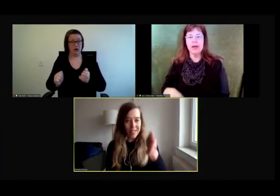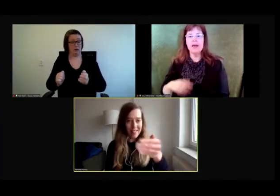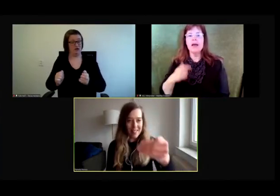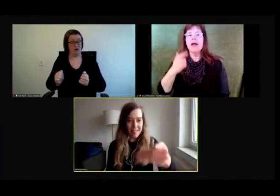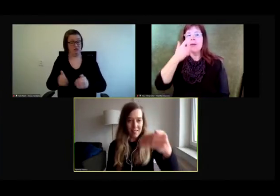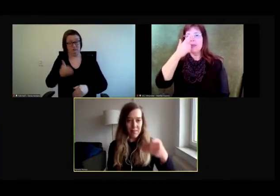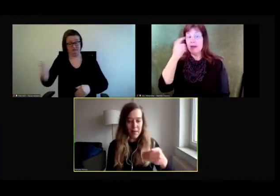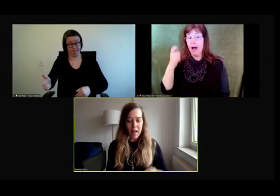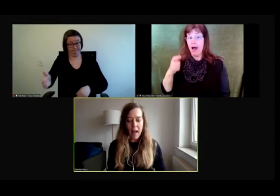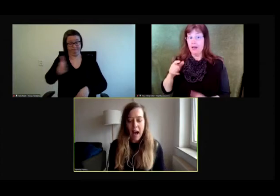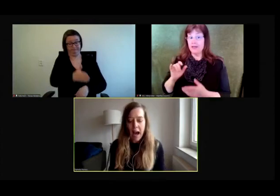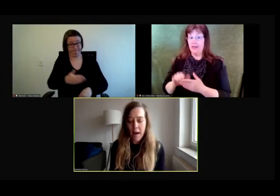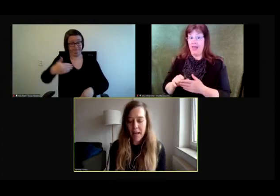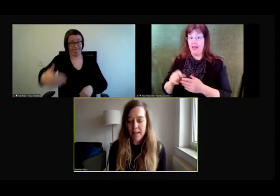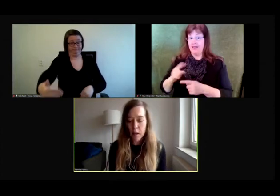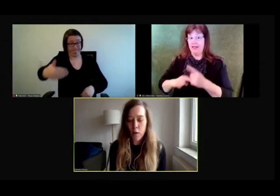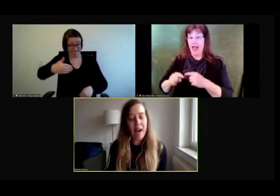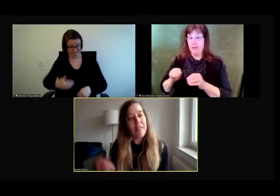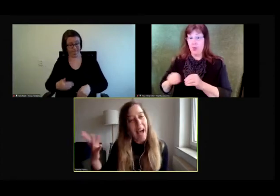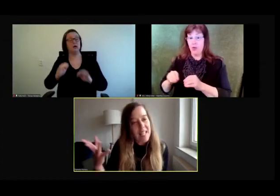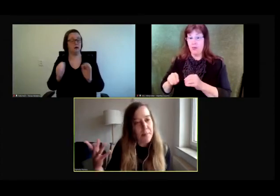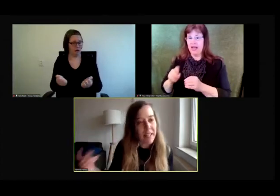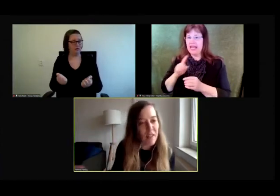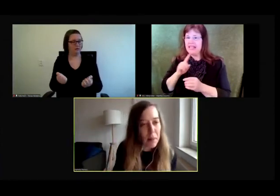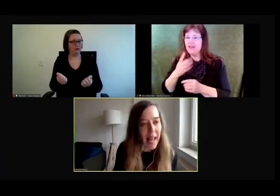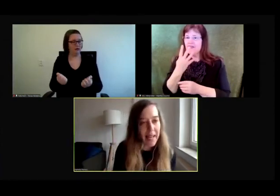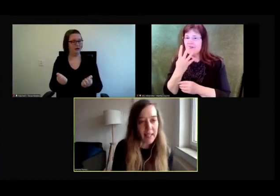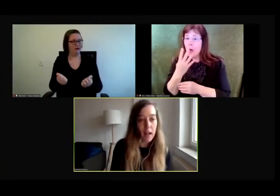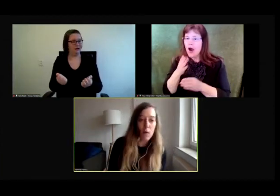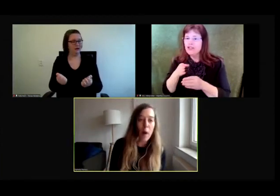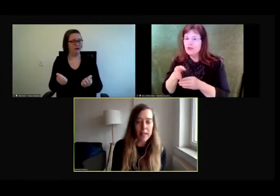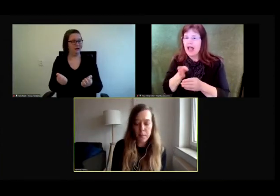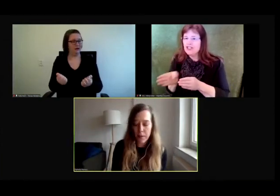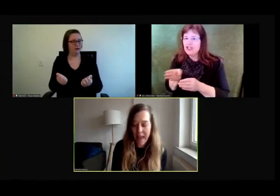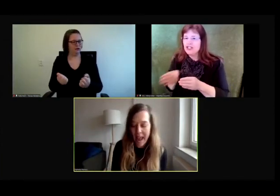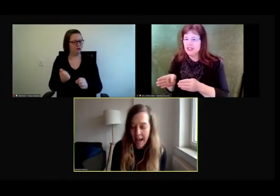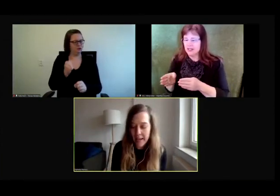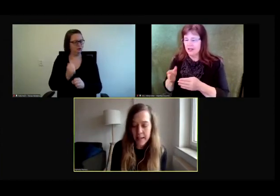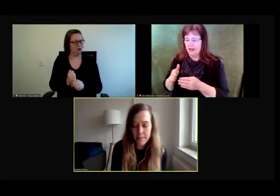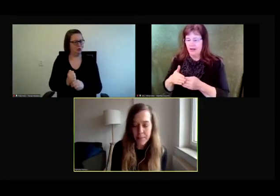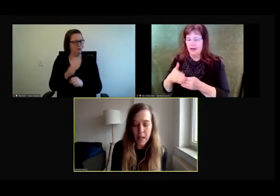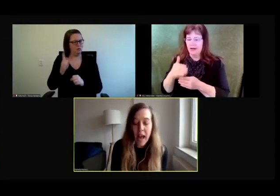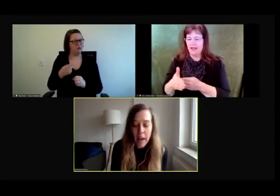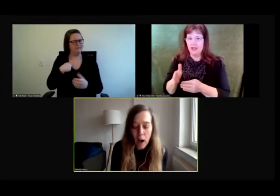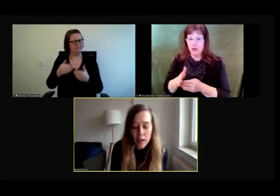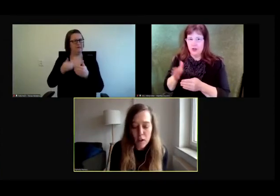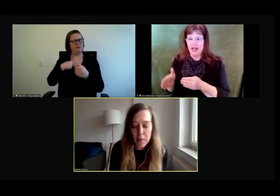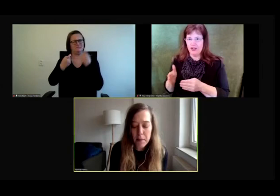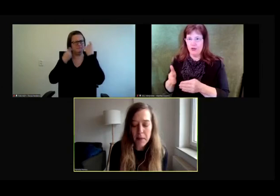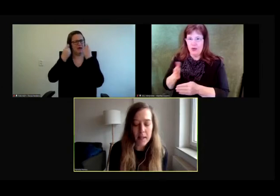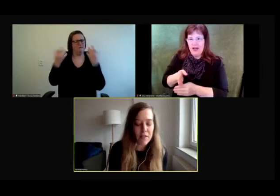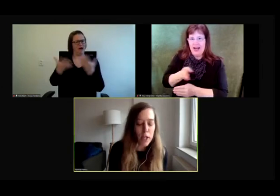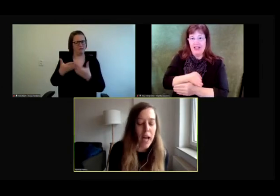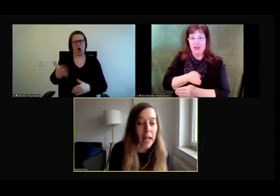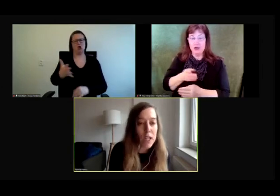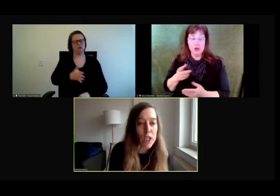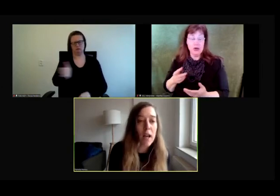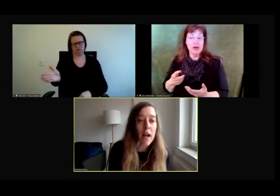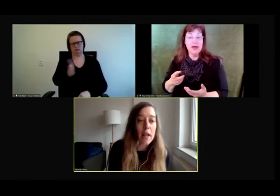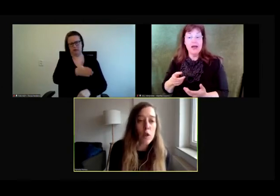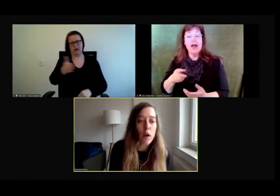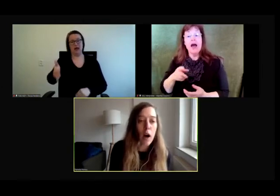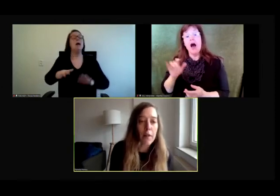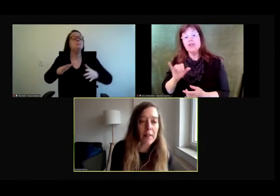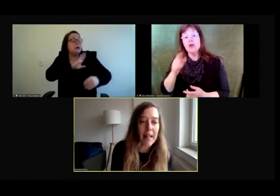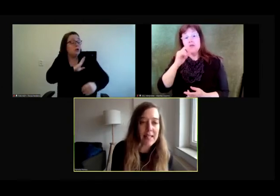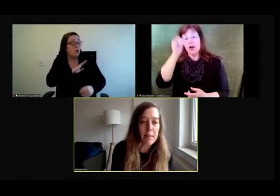4 directions. And so you have an aspect of planning where to put the hand. And also maybe because for